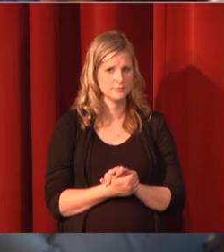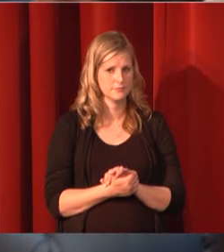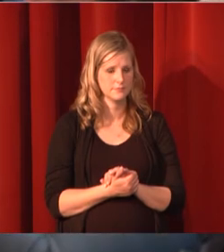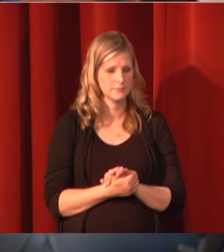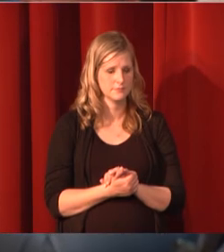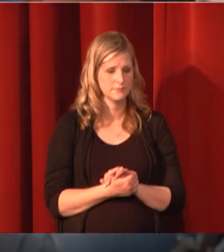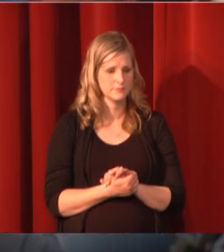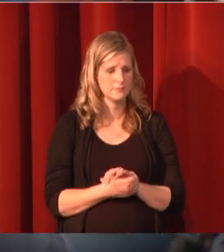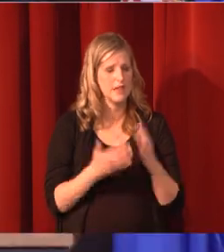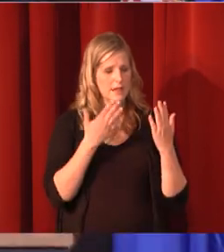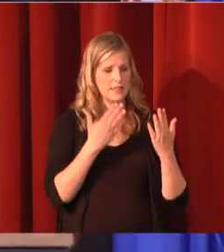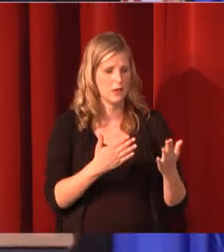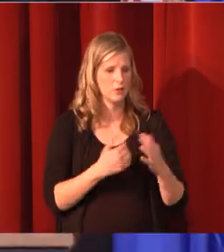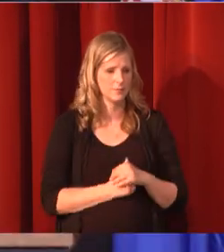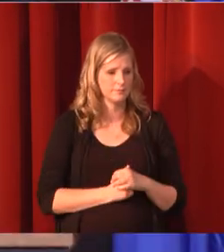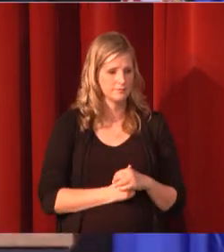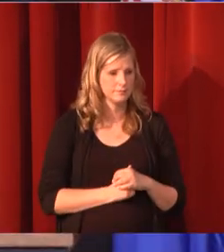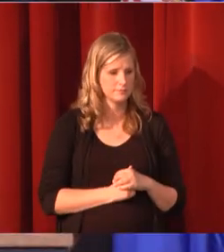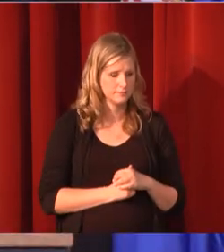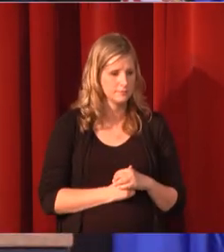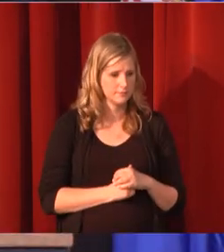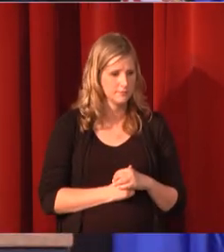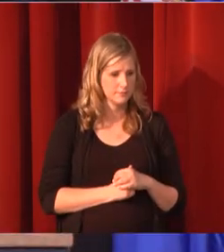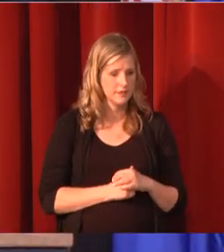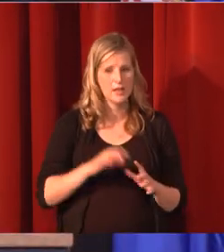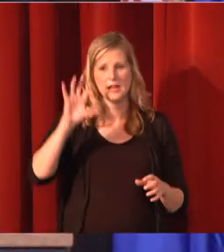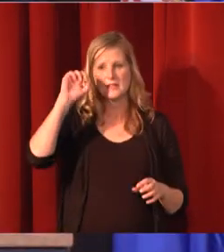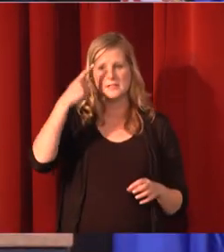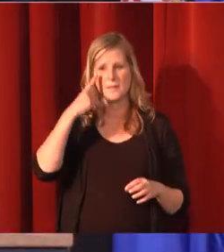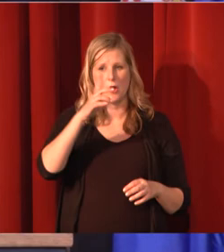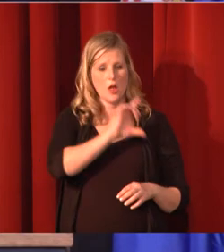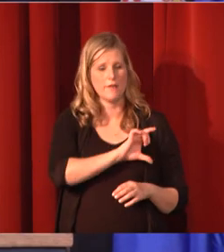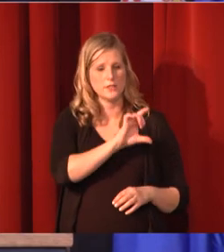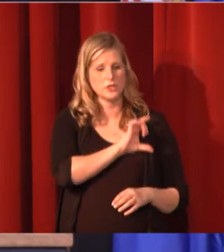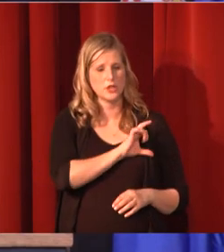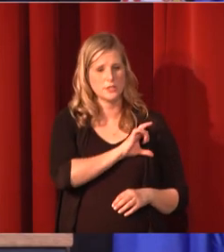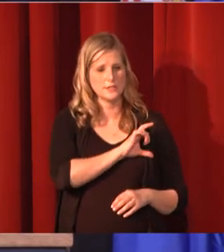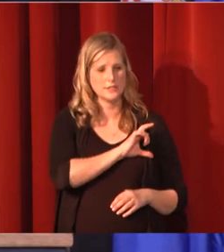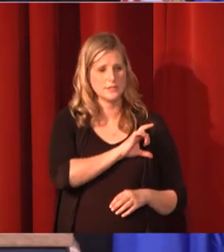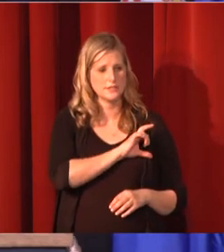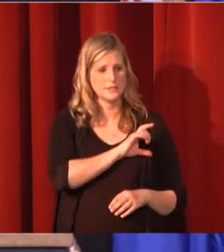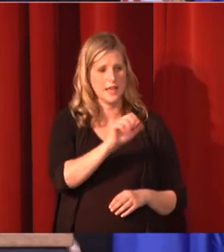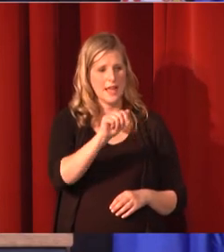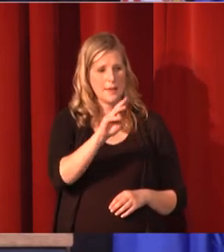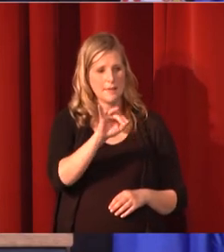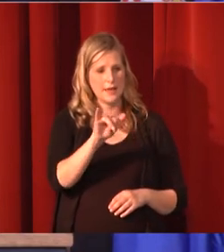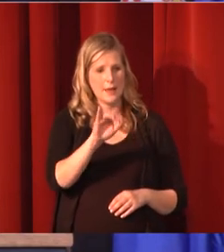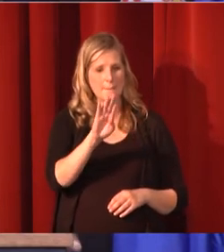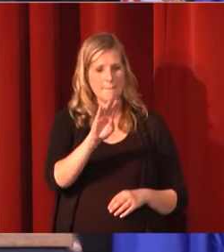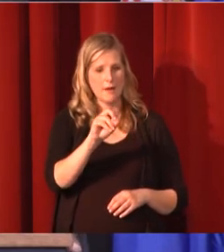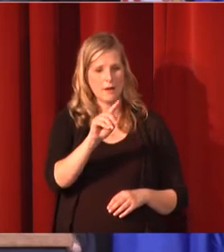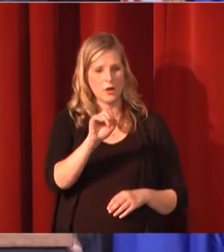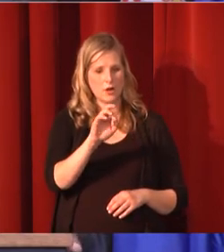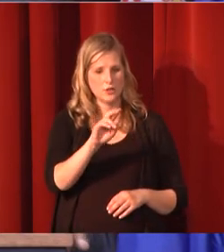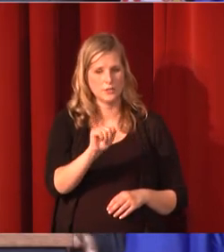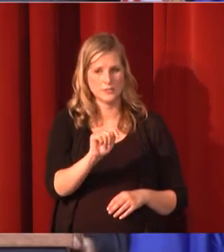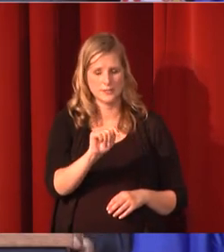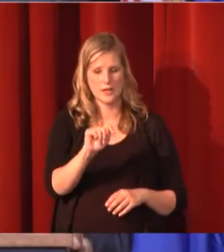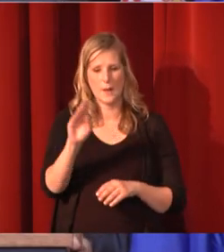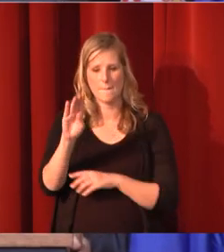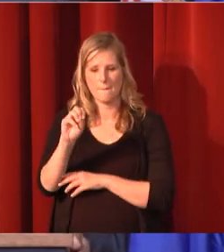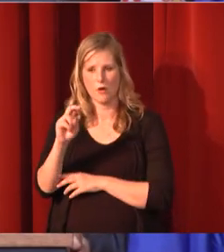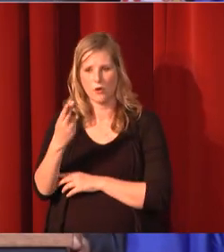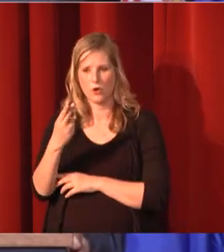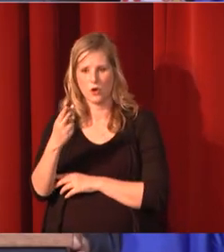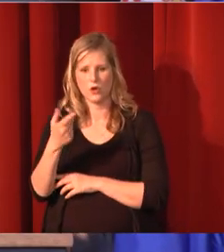Thank You st. Paul officers Annie Baumgart and foreign Chung are here today to